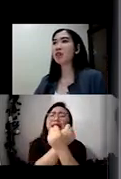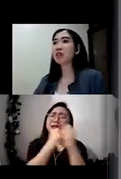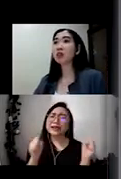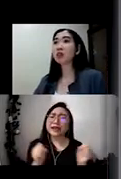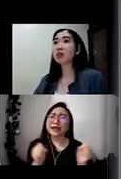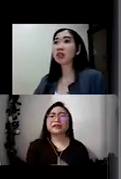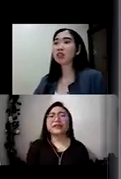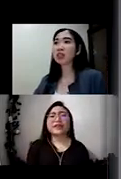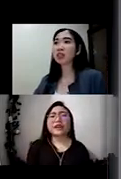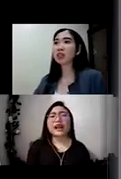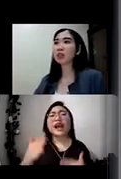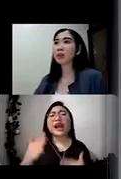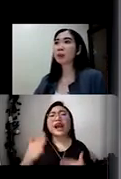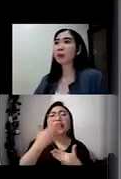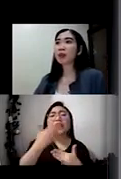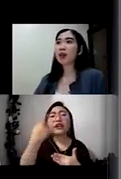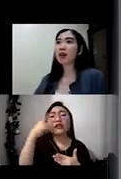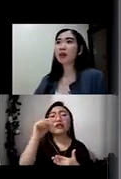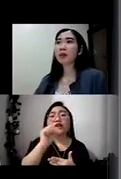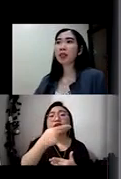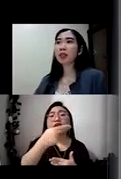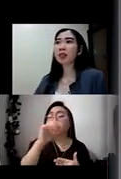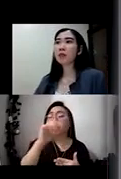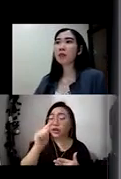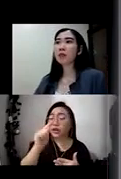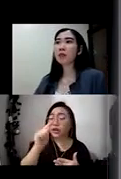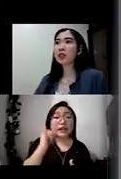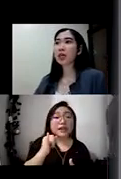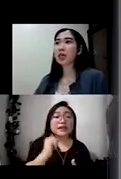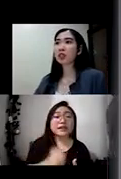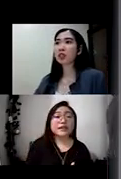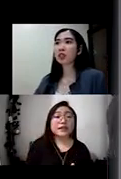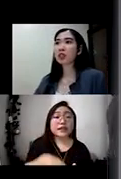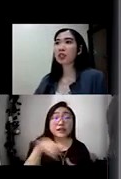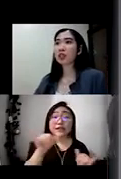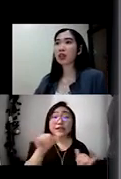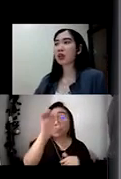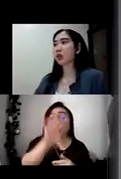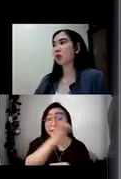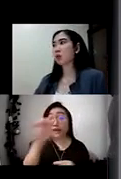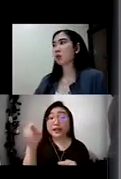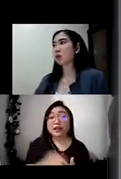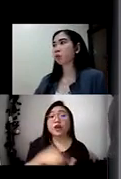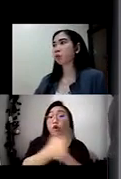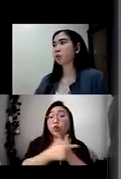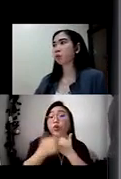of Google Sheet is makikita mo kung saan yung